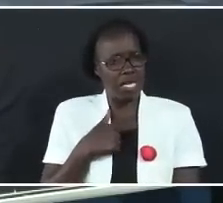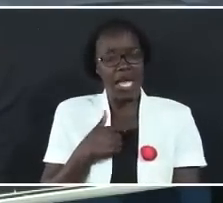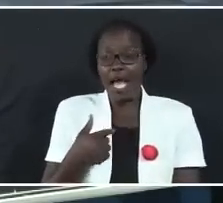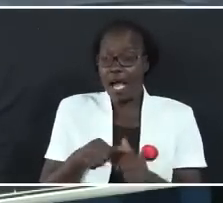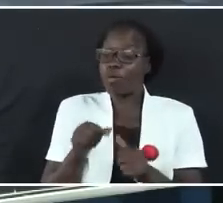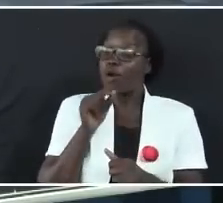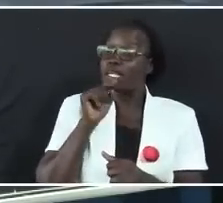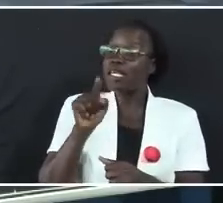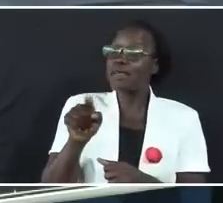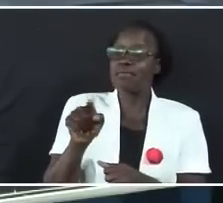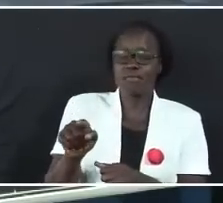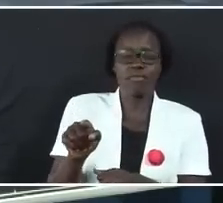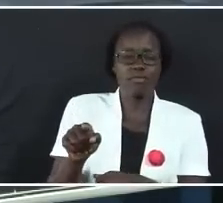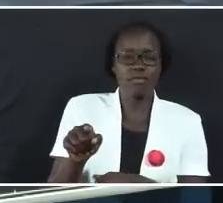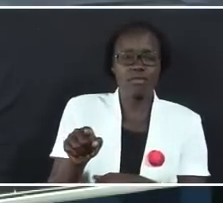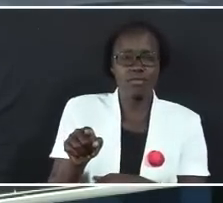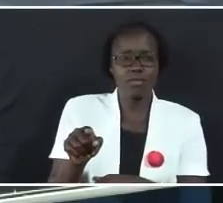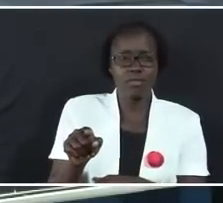him.